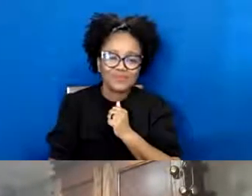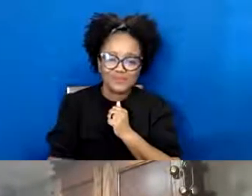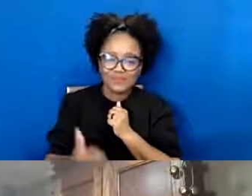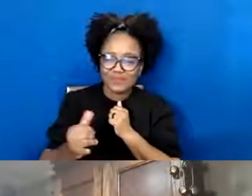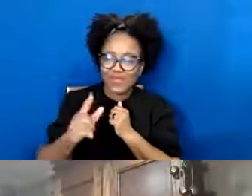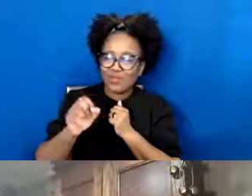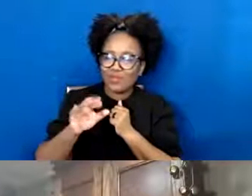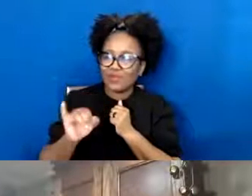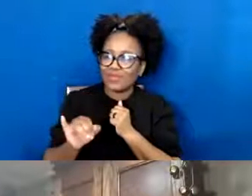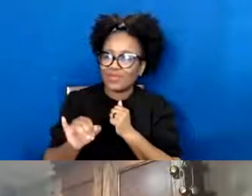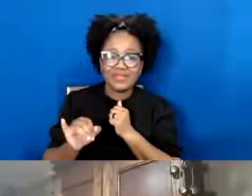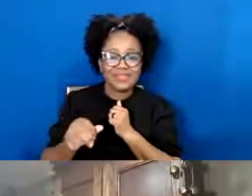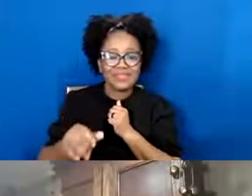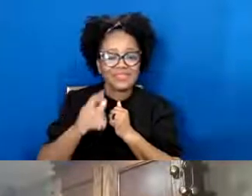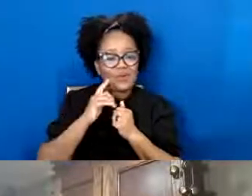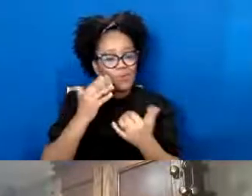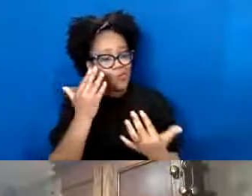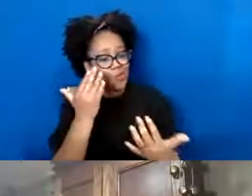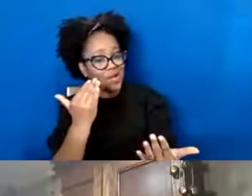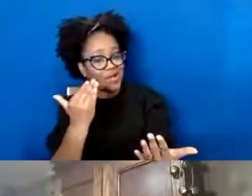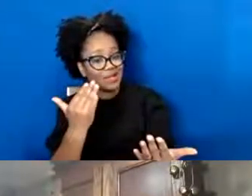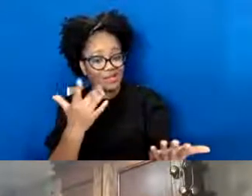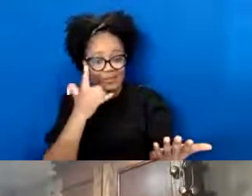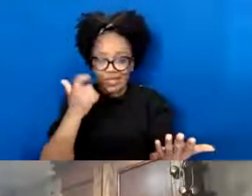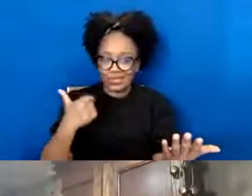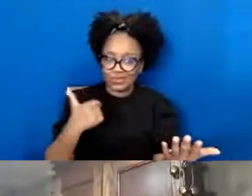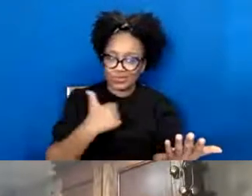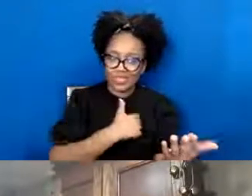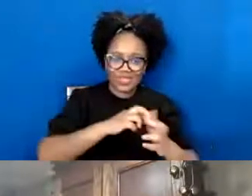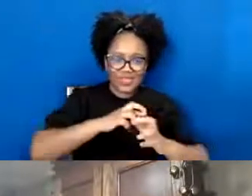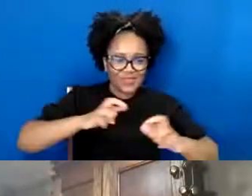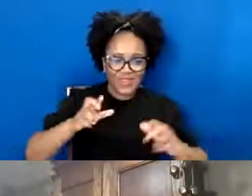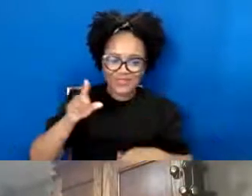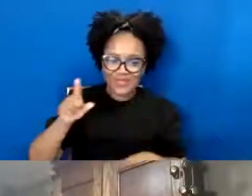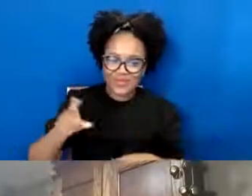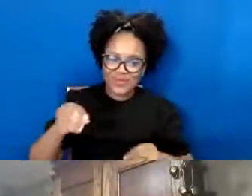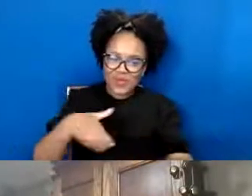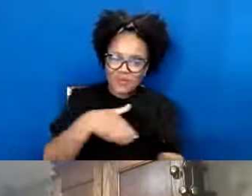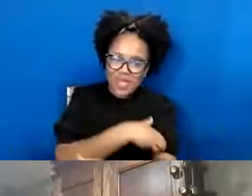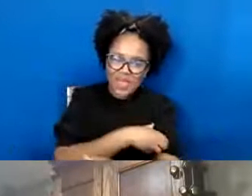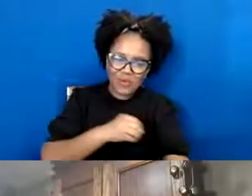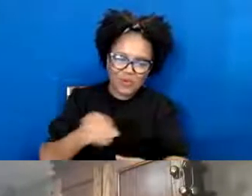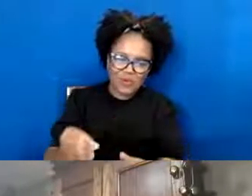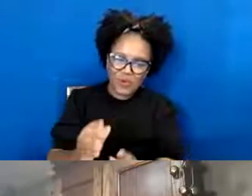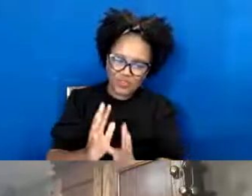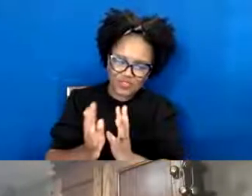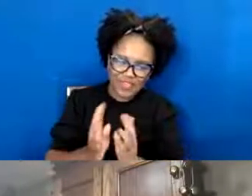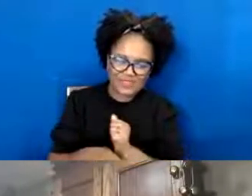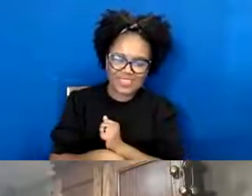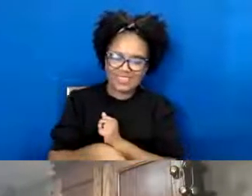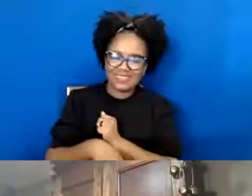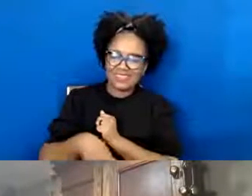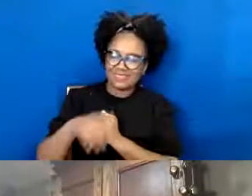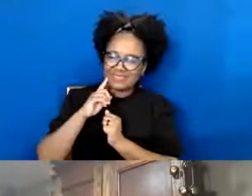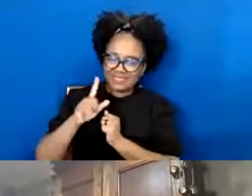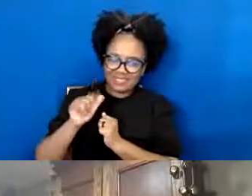traffic. The kerosene lamp is lit, bitter, earthy, subterranean, interred, potion, brew, Cthulhu,